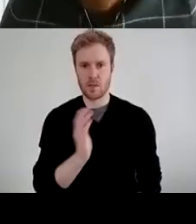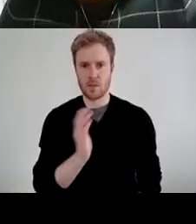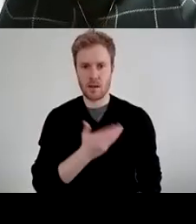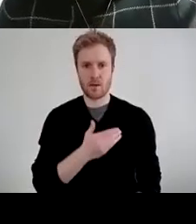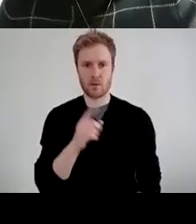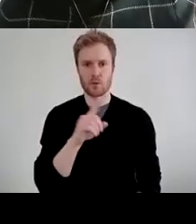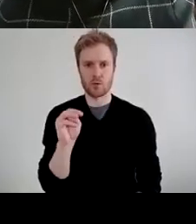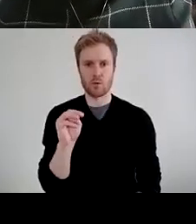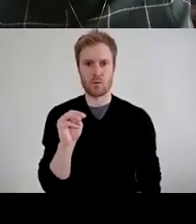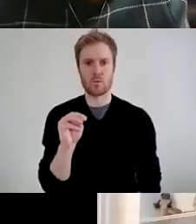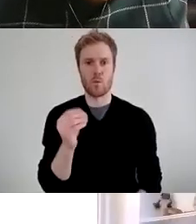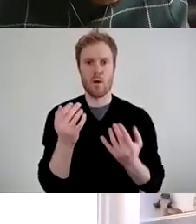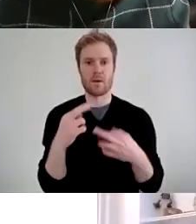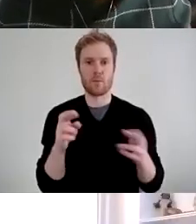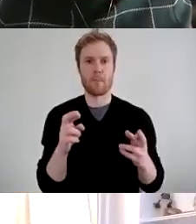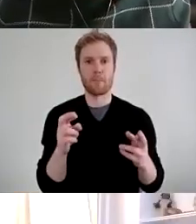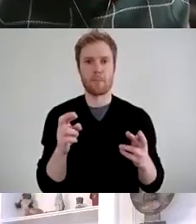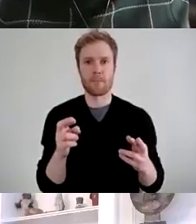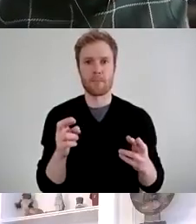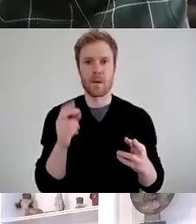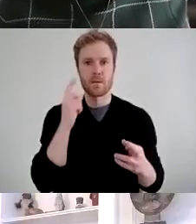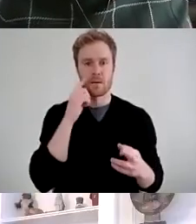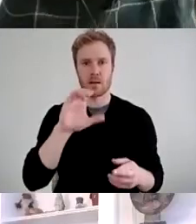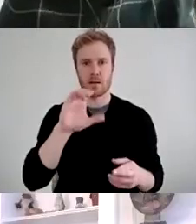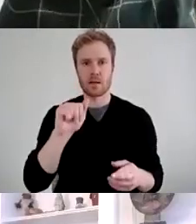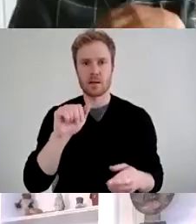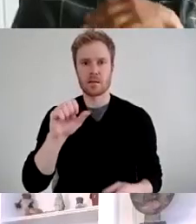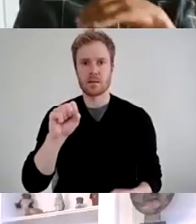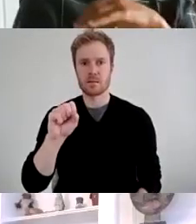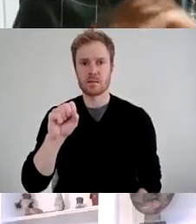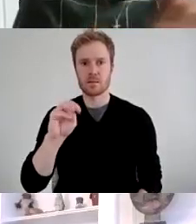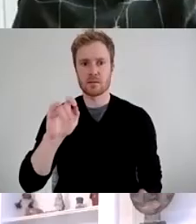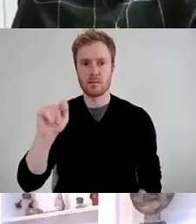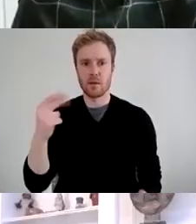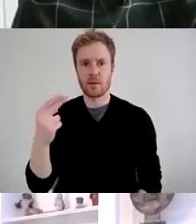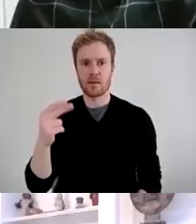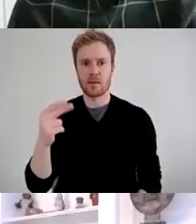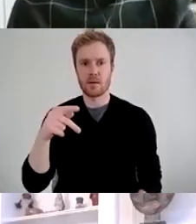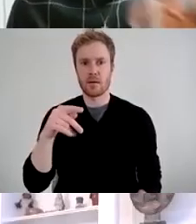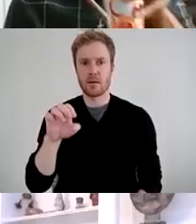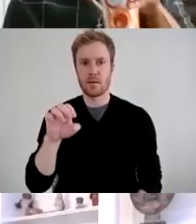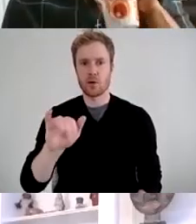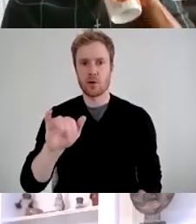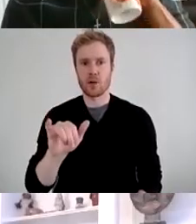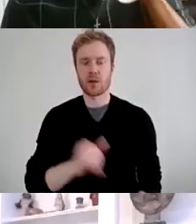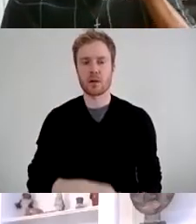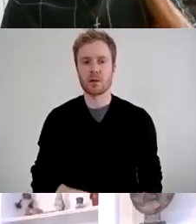$14,155,823. Council District All. Motion to approve, discussion. Second.